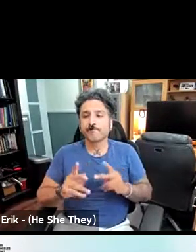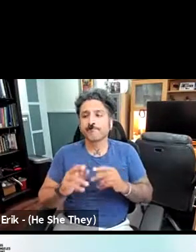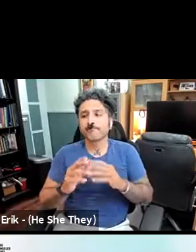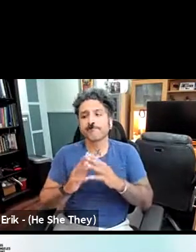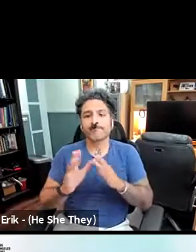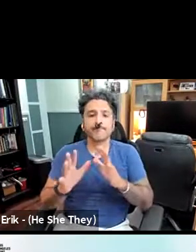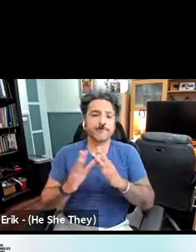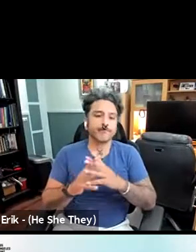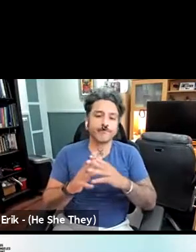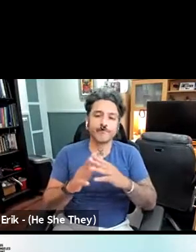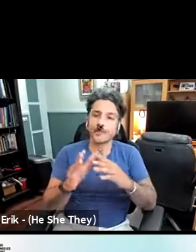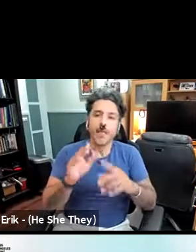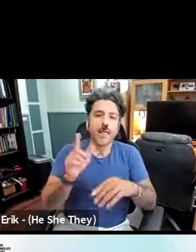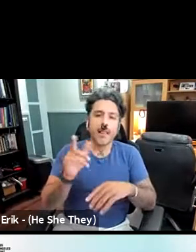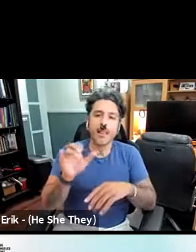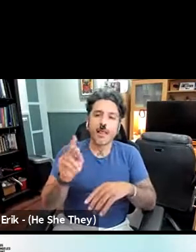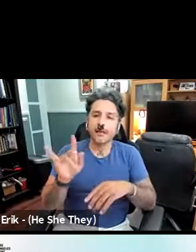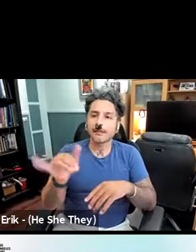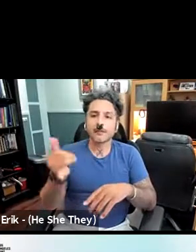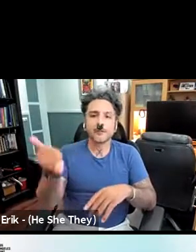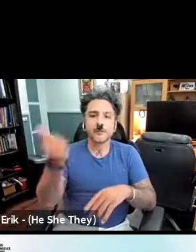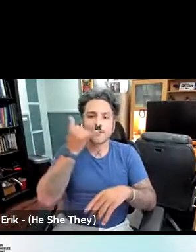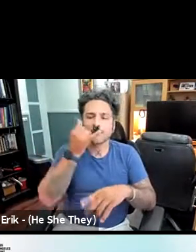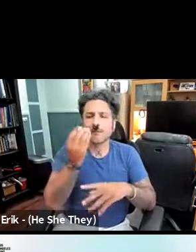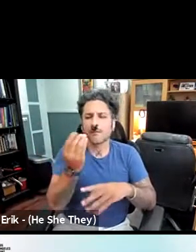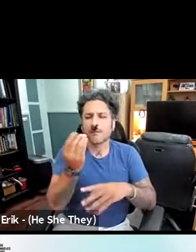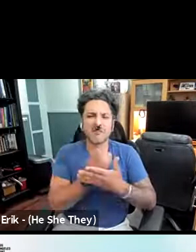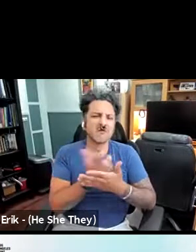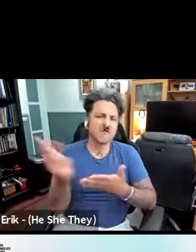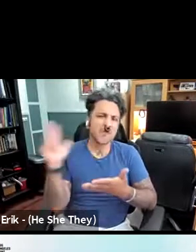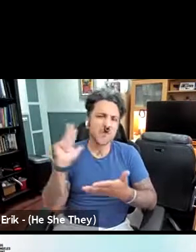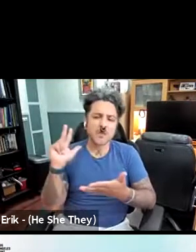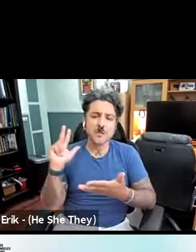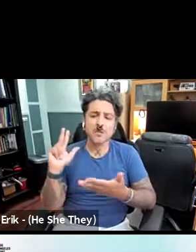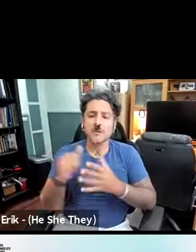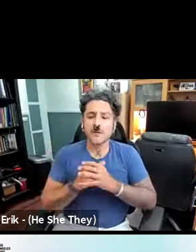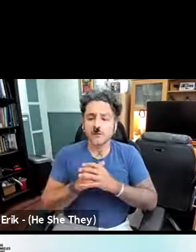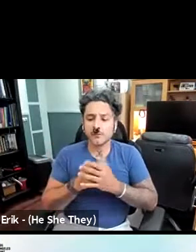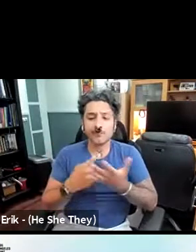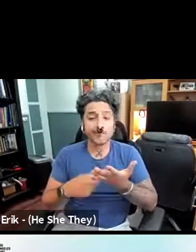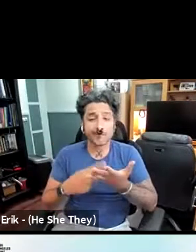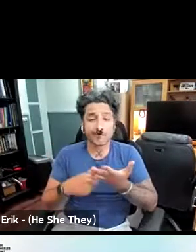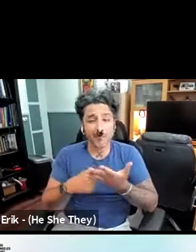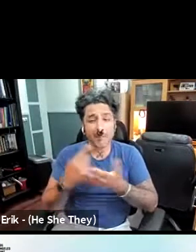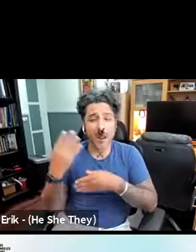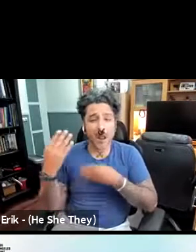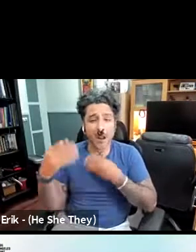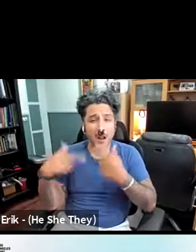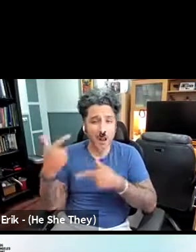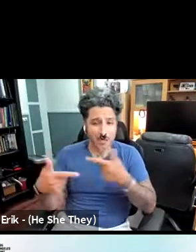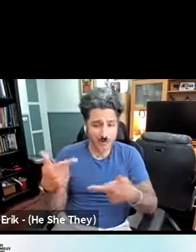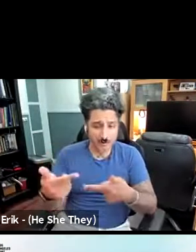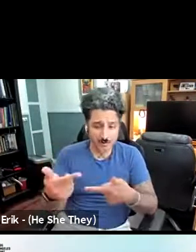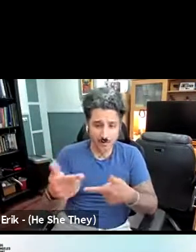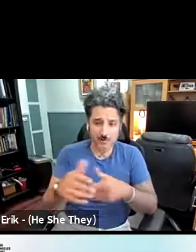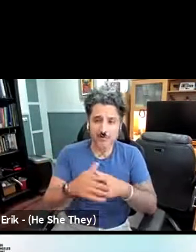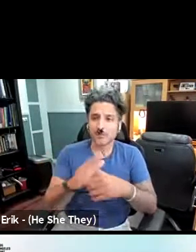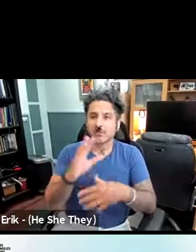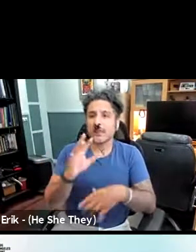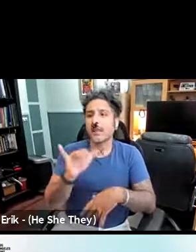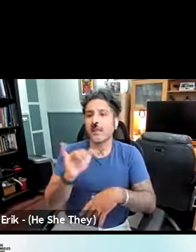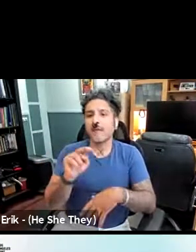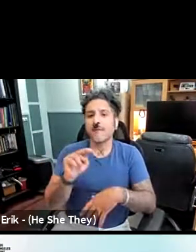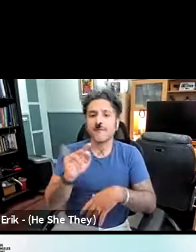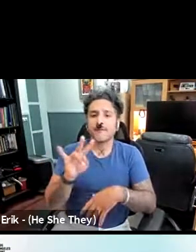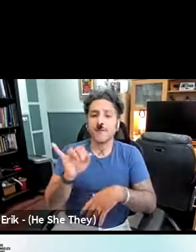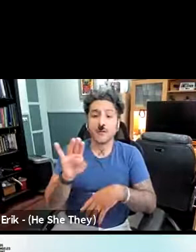Luckie called me, what was it, like a few weeks ago, just talking about the legacy program with Invisible Men, and